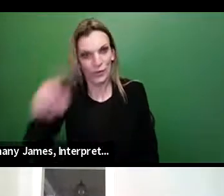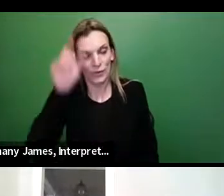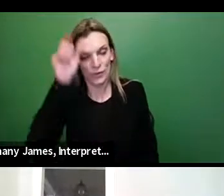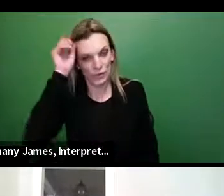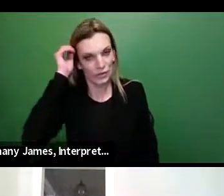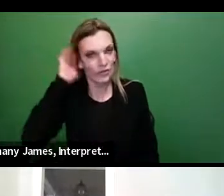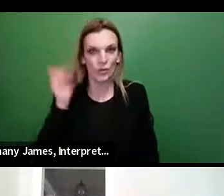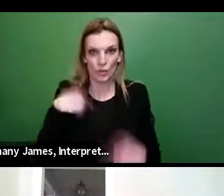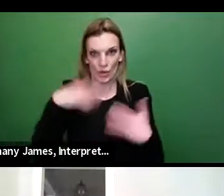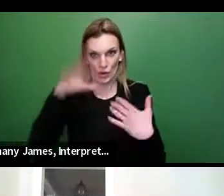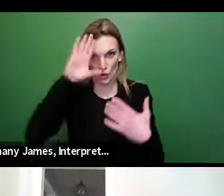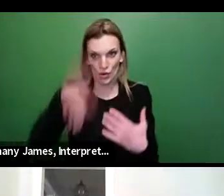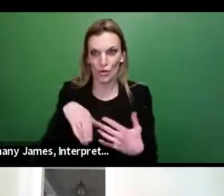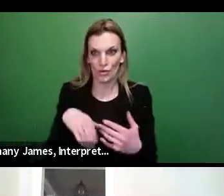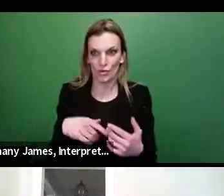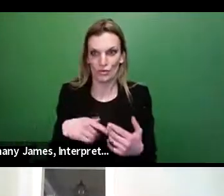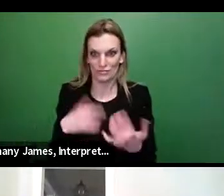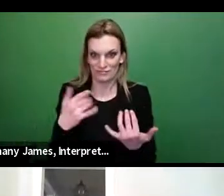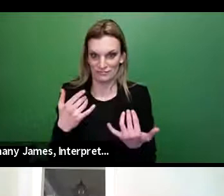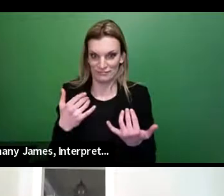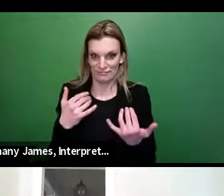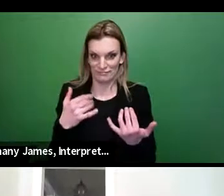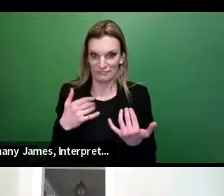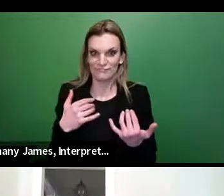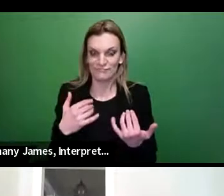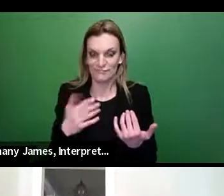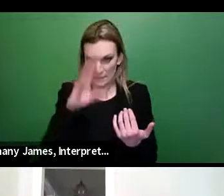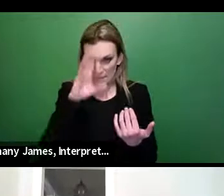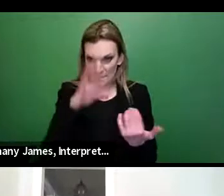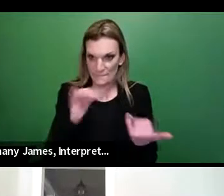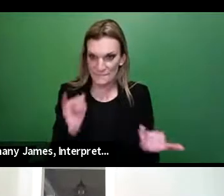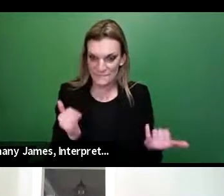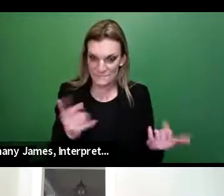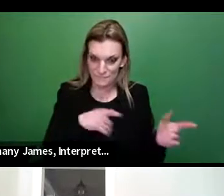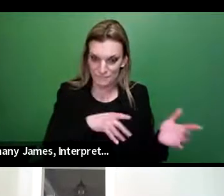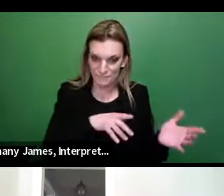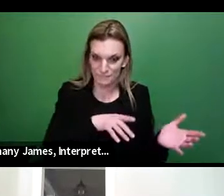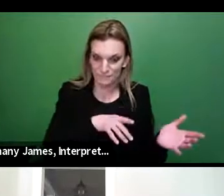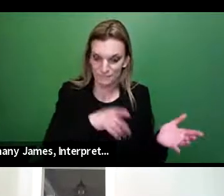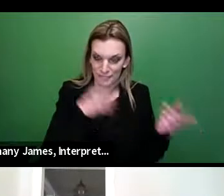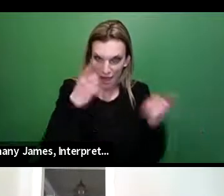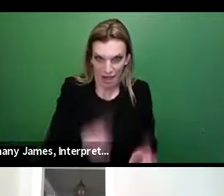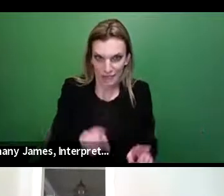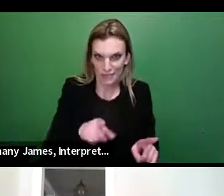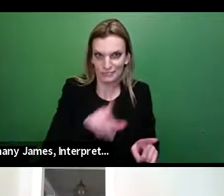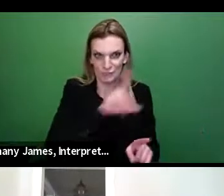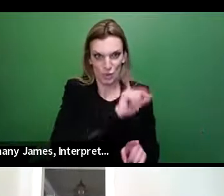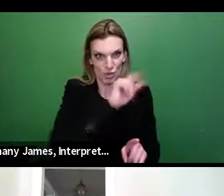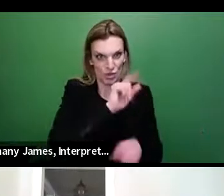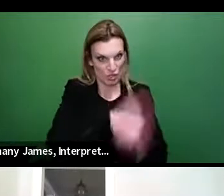uniquely trying times, transforming our outreach into a virtual world,